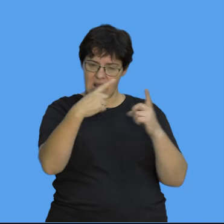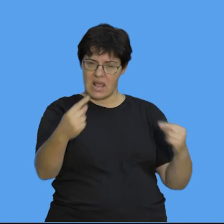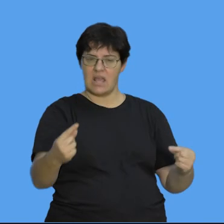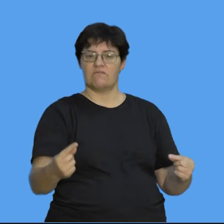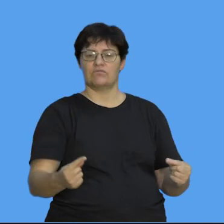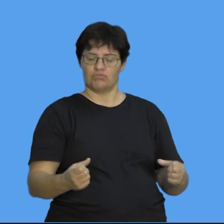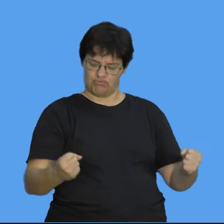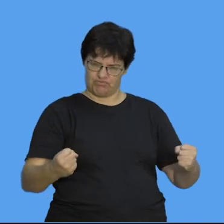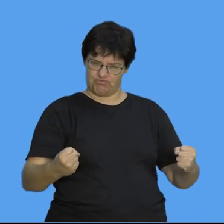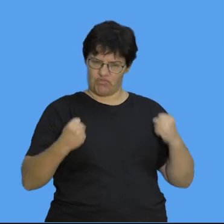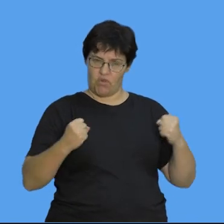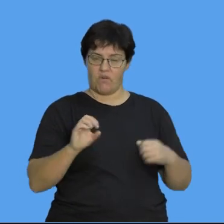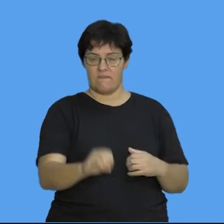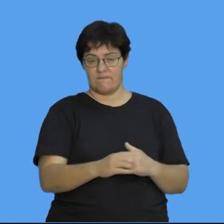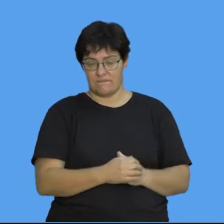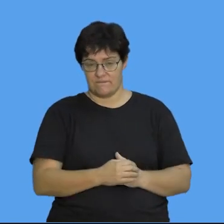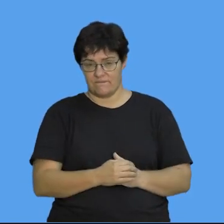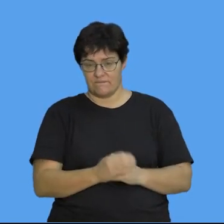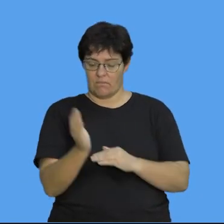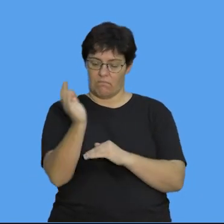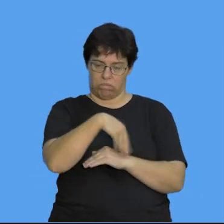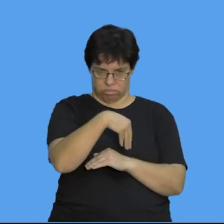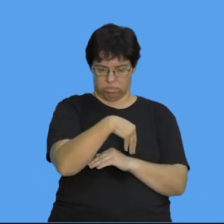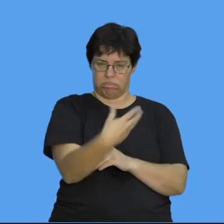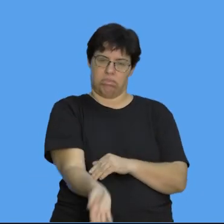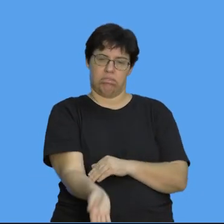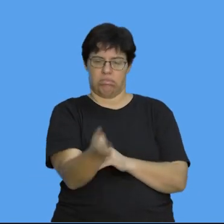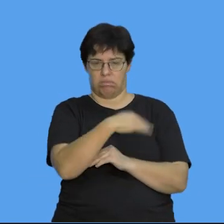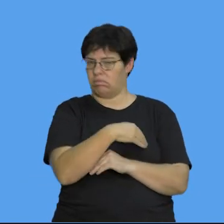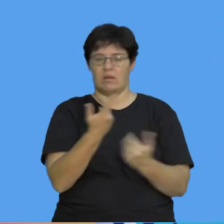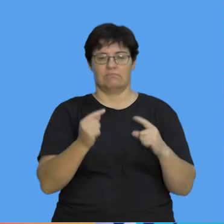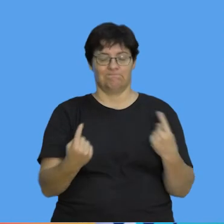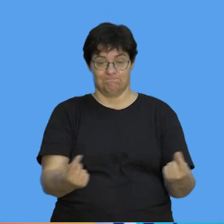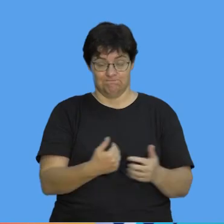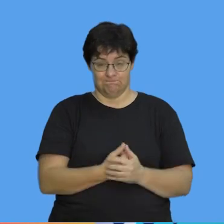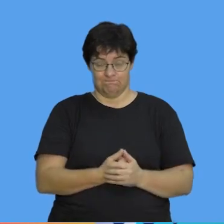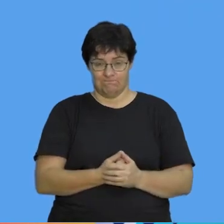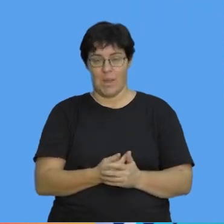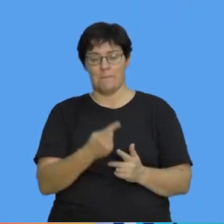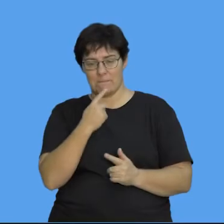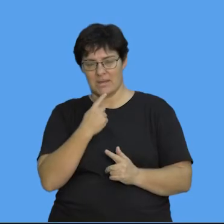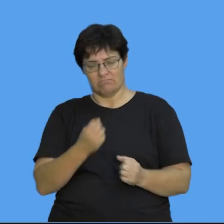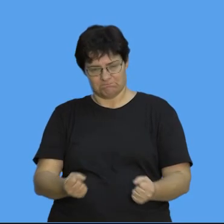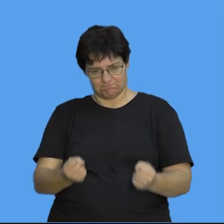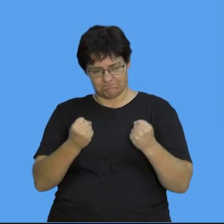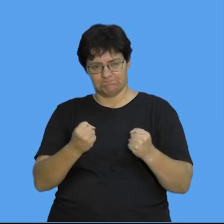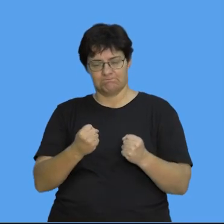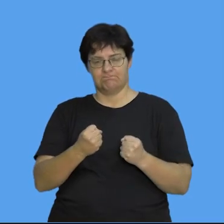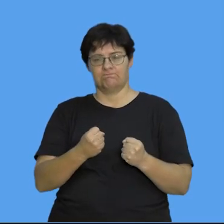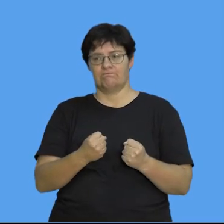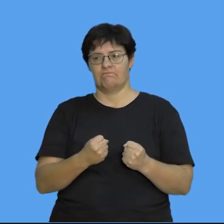sturdy. They're strong. They're not going to flop all over the place. So they've got a